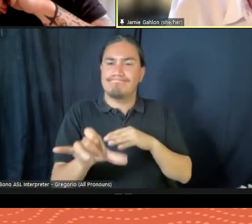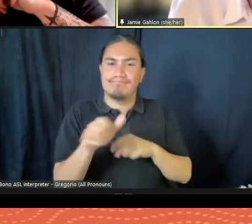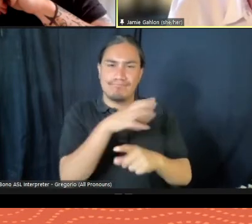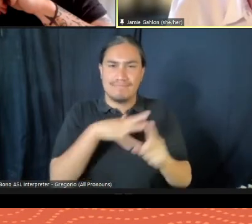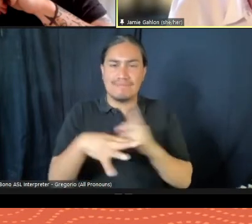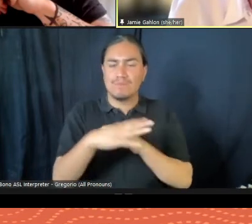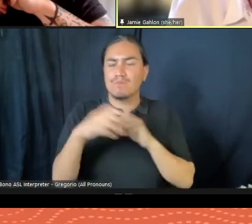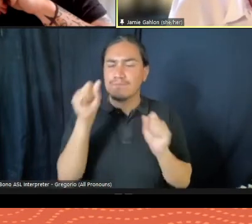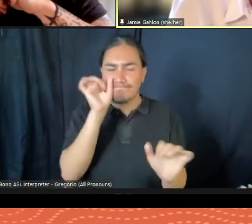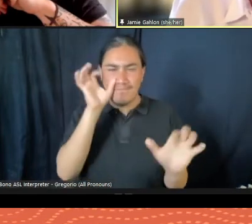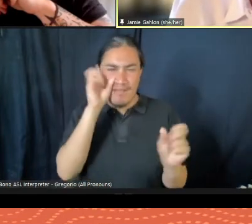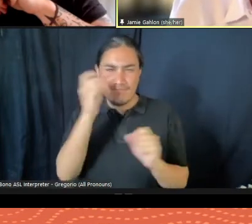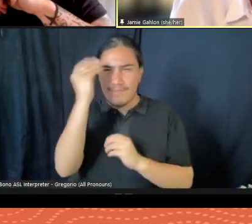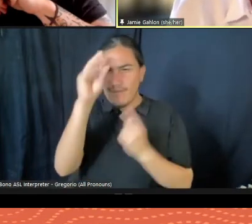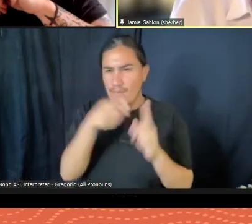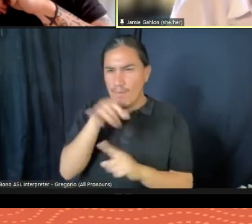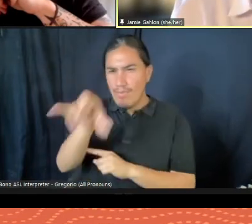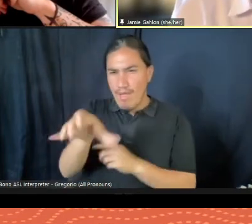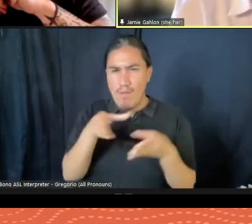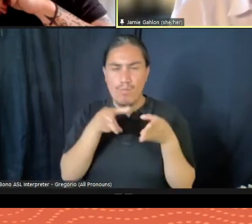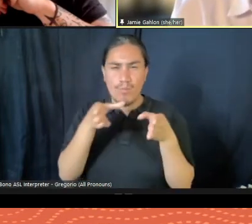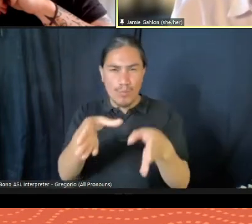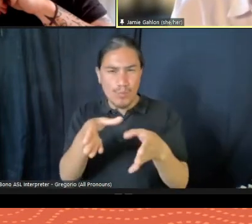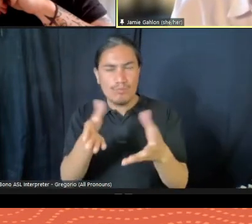to think about it through,